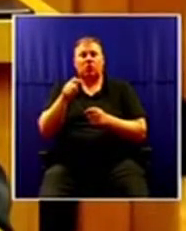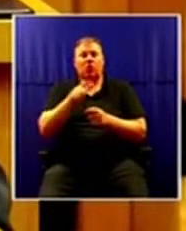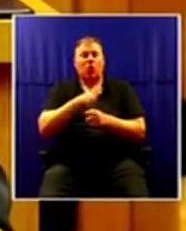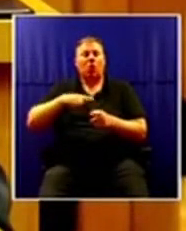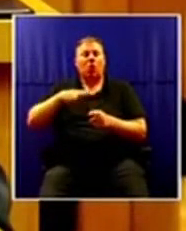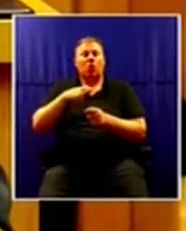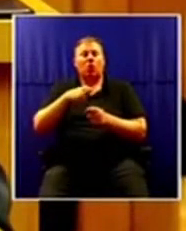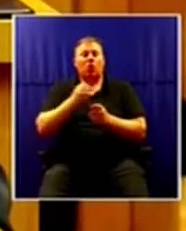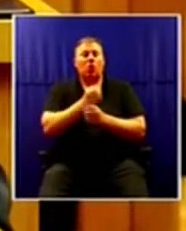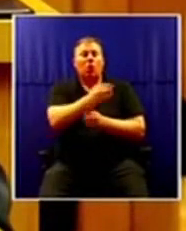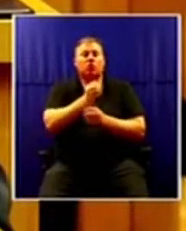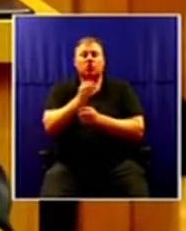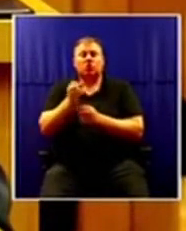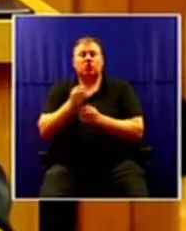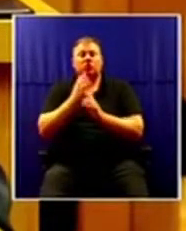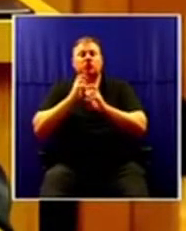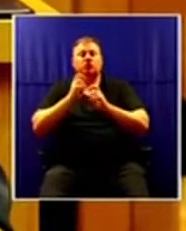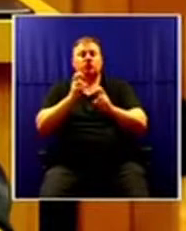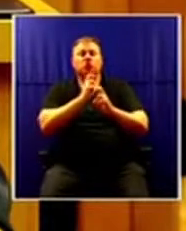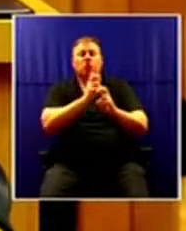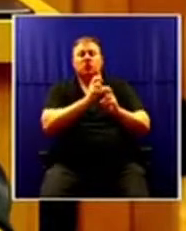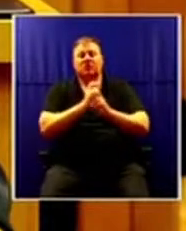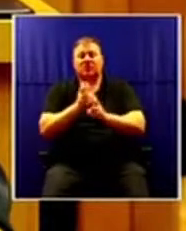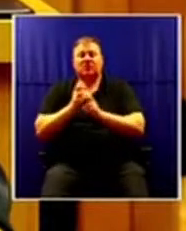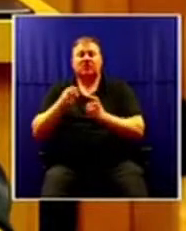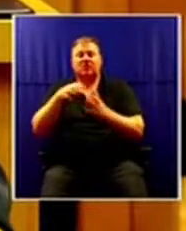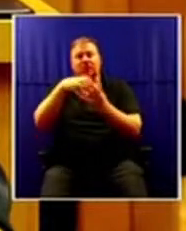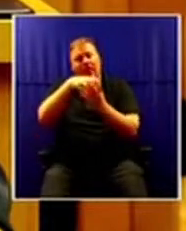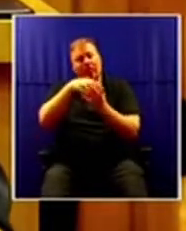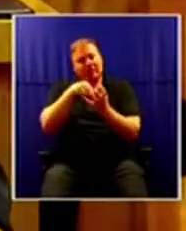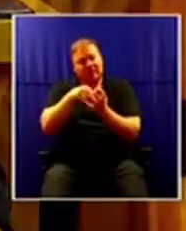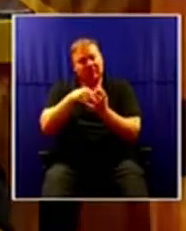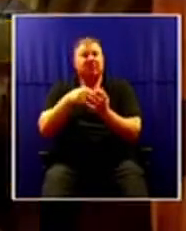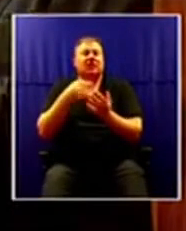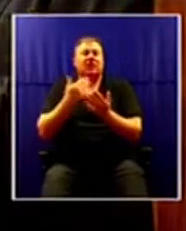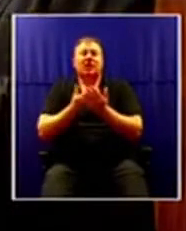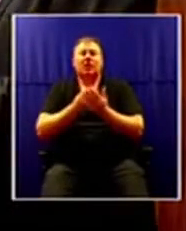the time taken to deliver a product to global markets.